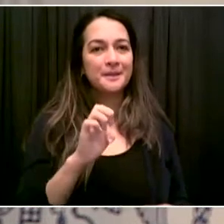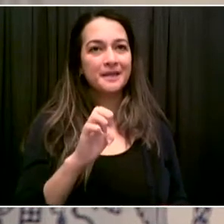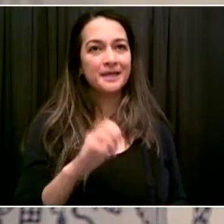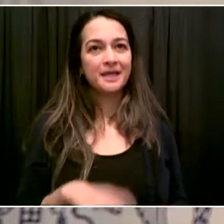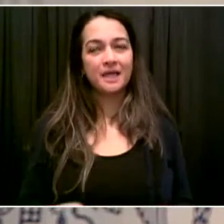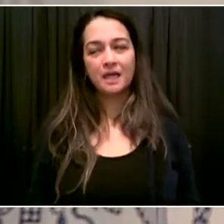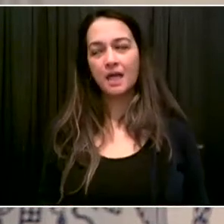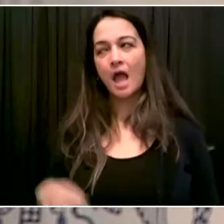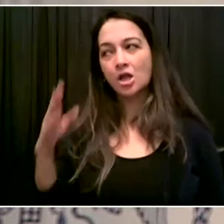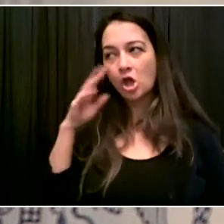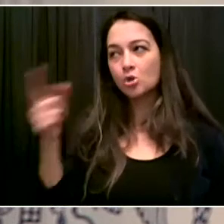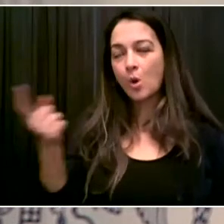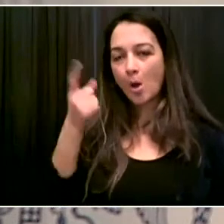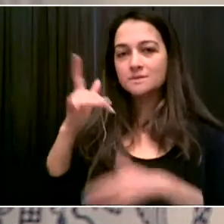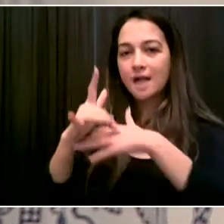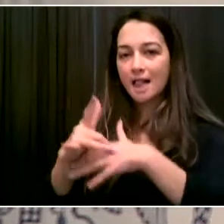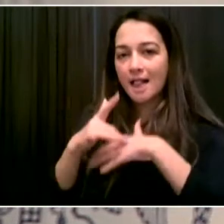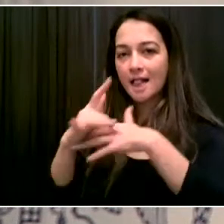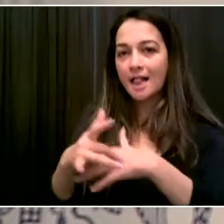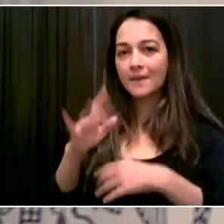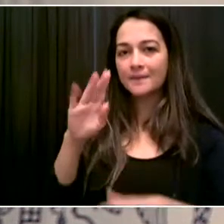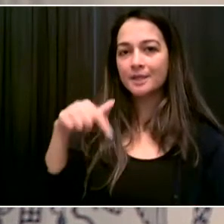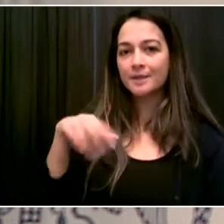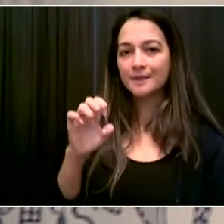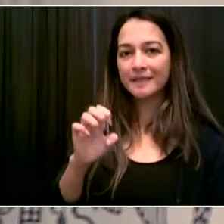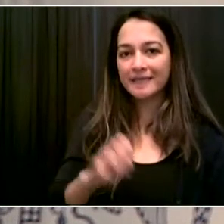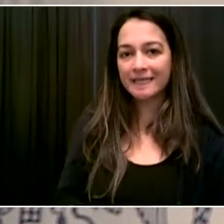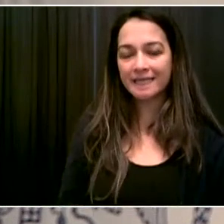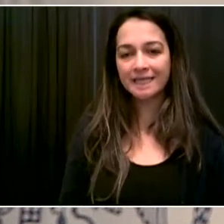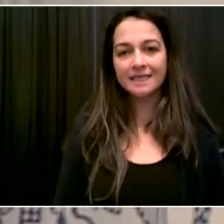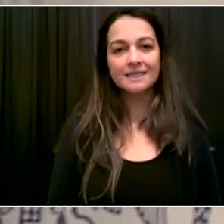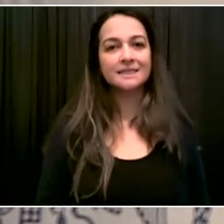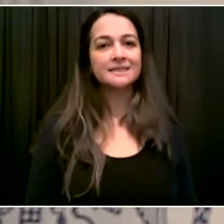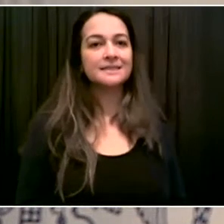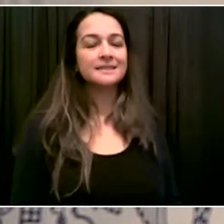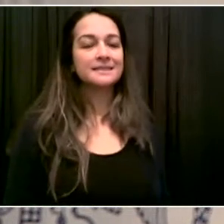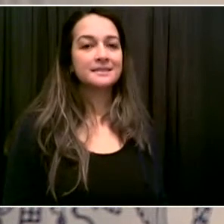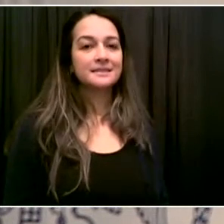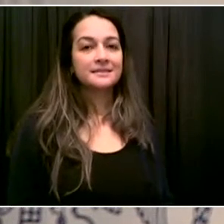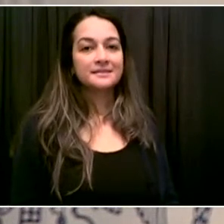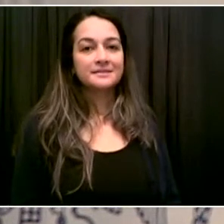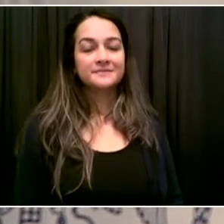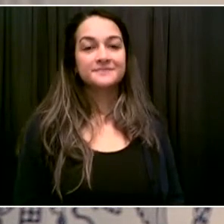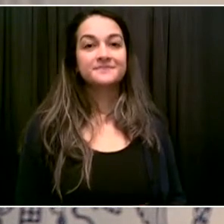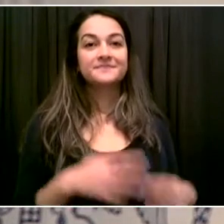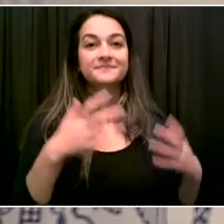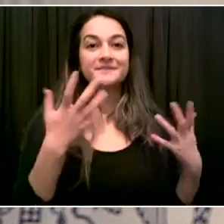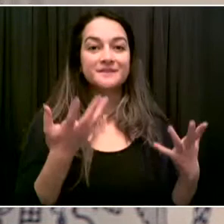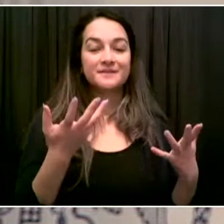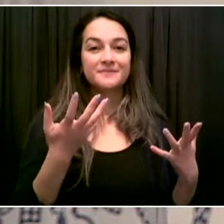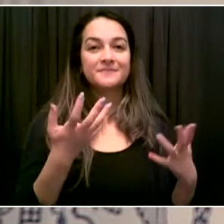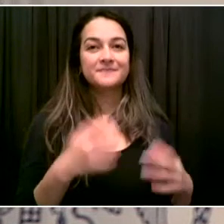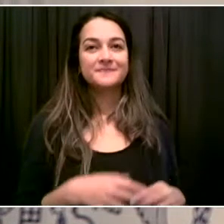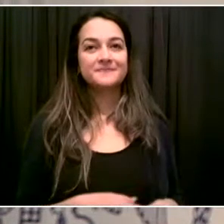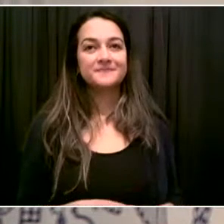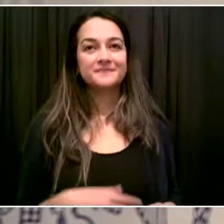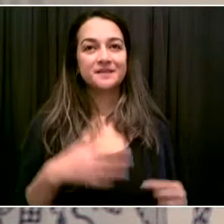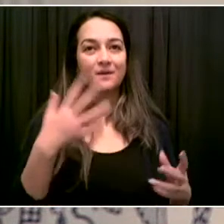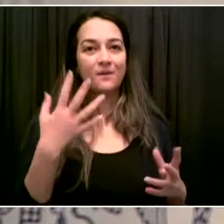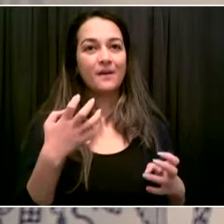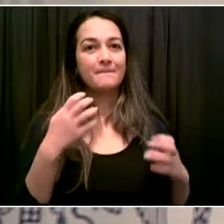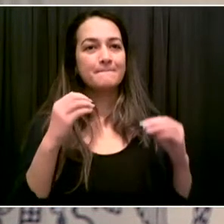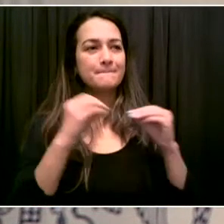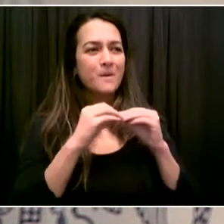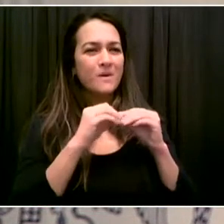I try. And I guess to start out, I'd like a bit more concrete details on the plans. When does the